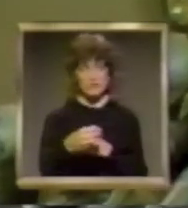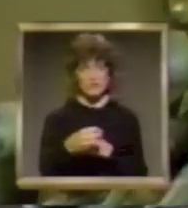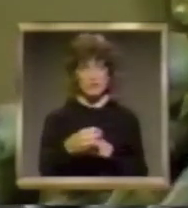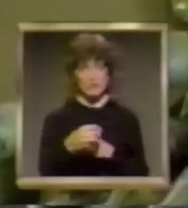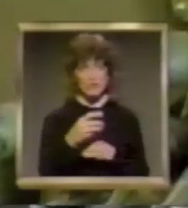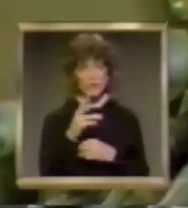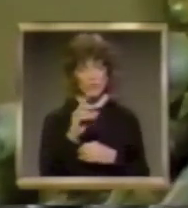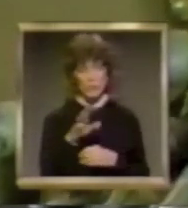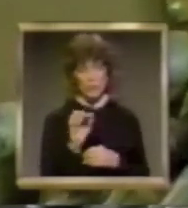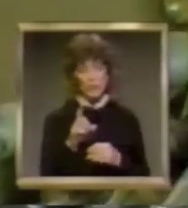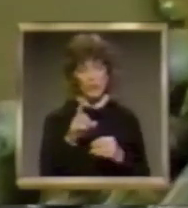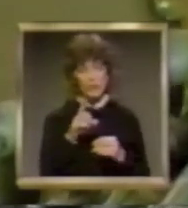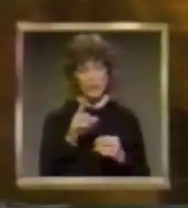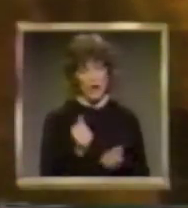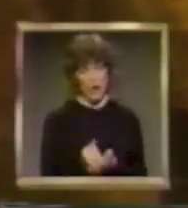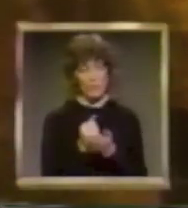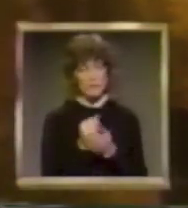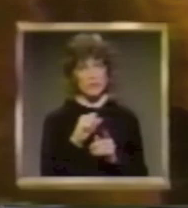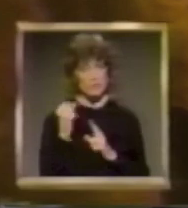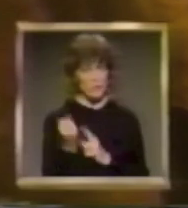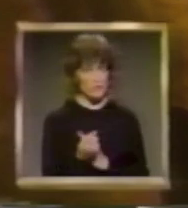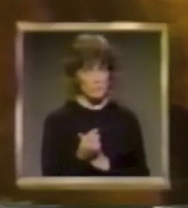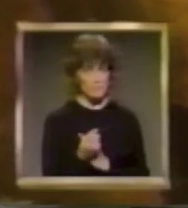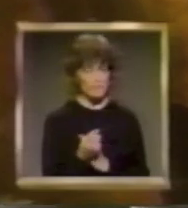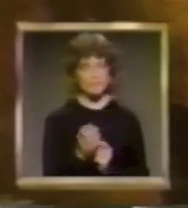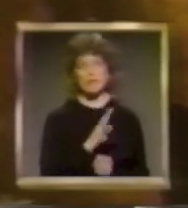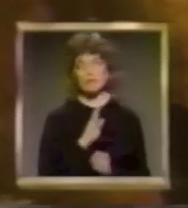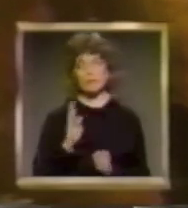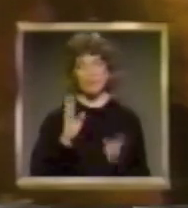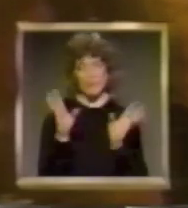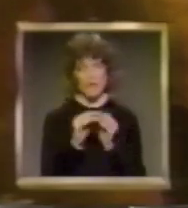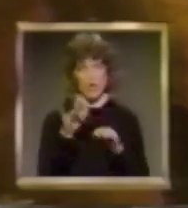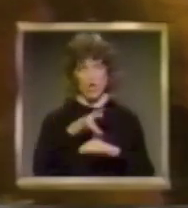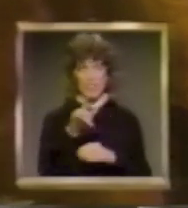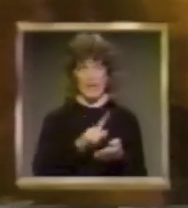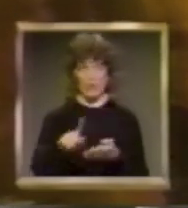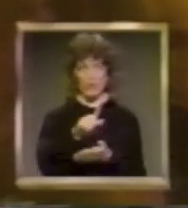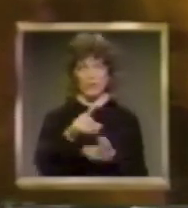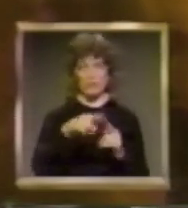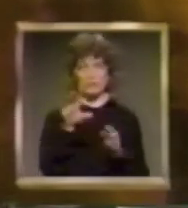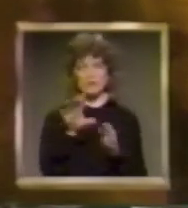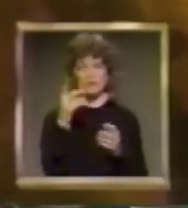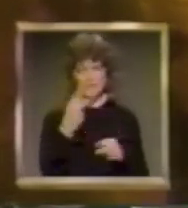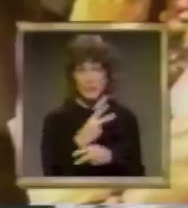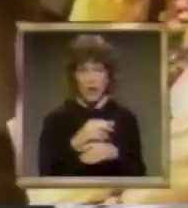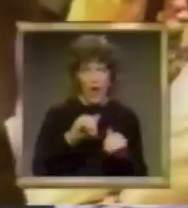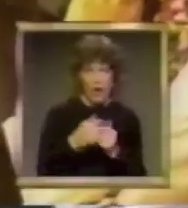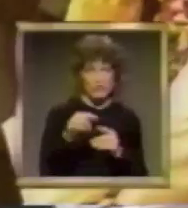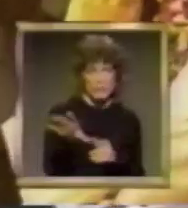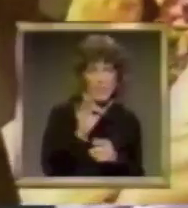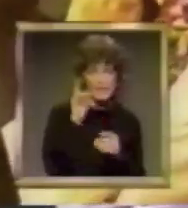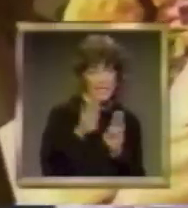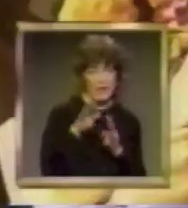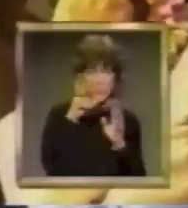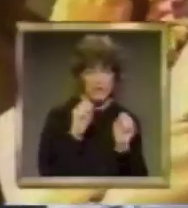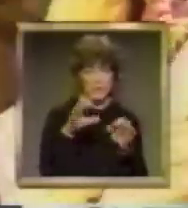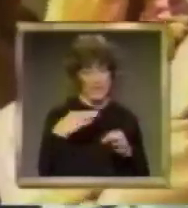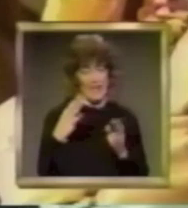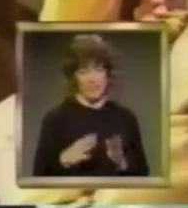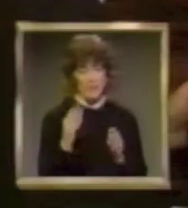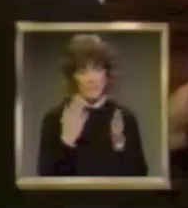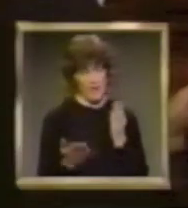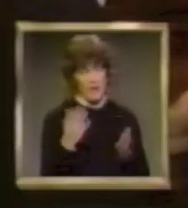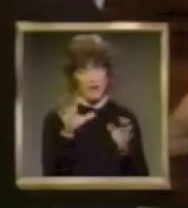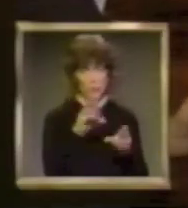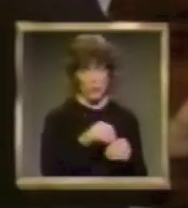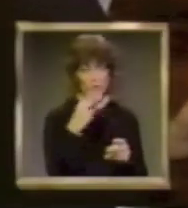from office would alleviate the situation. The board meets early next week to consider how to select a deaf president. Candidates may include the two